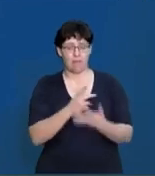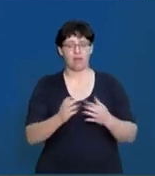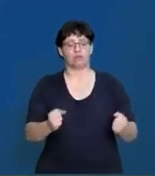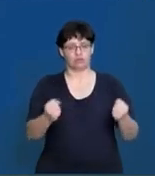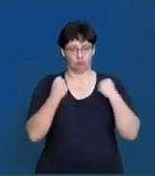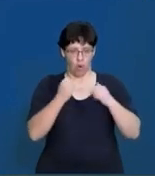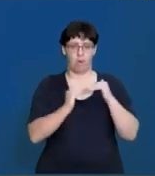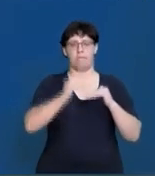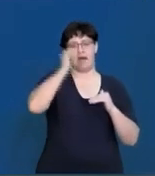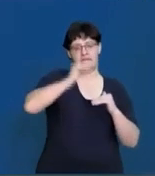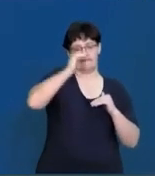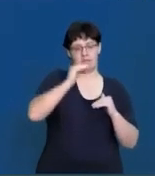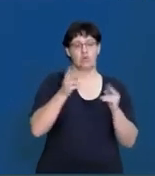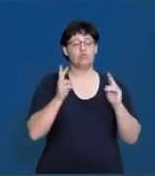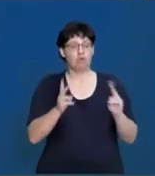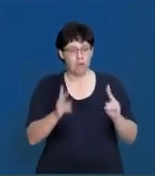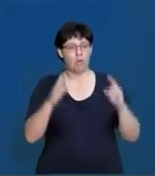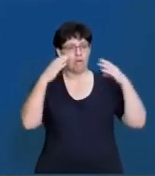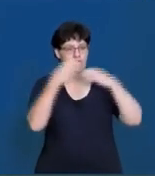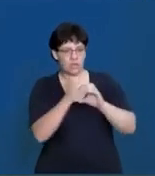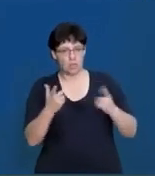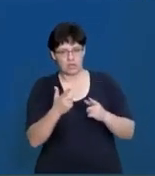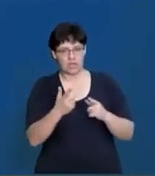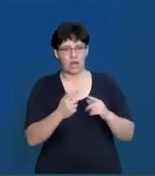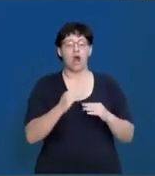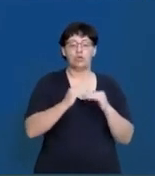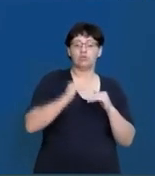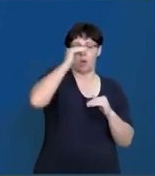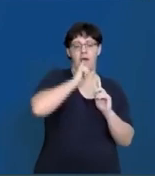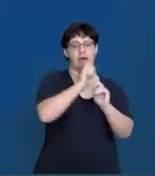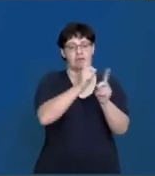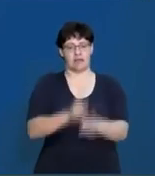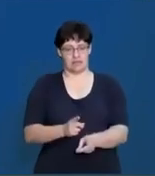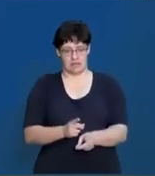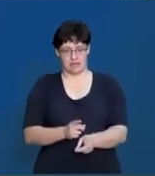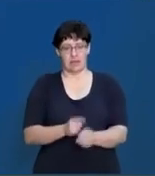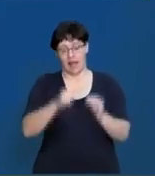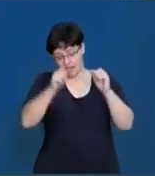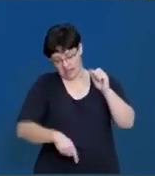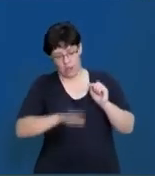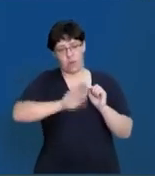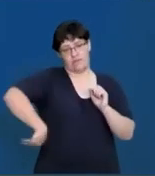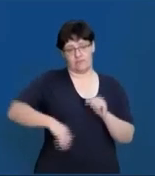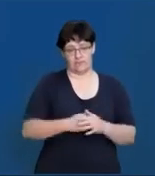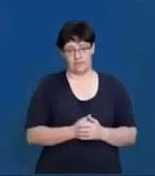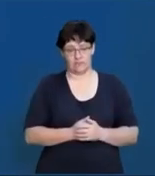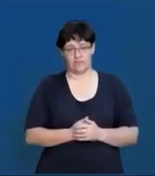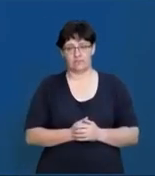your stronger answers are at the top, because normally we focus on the top answers and we leave out the